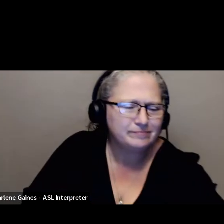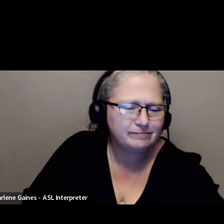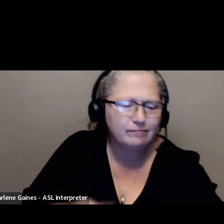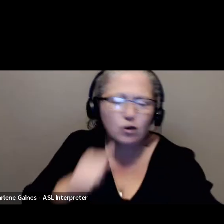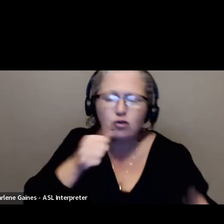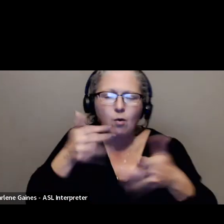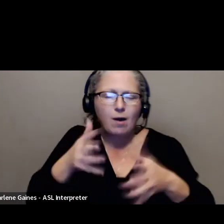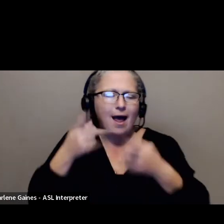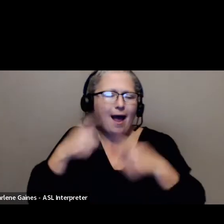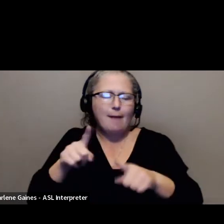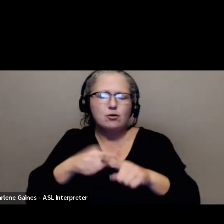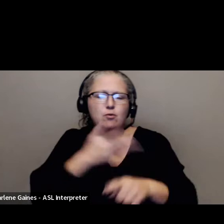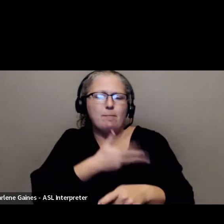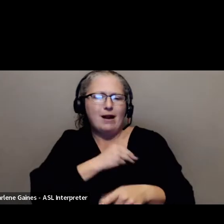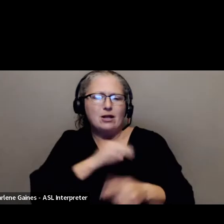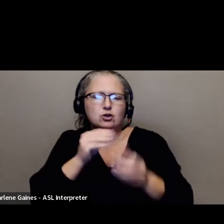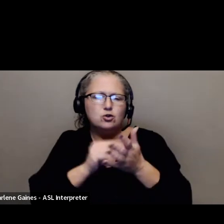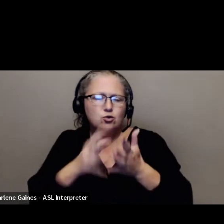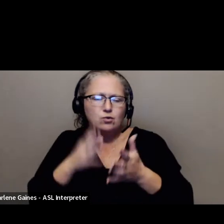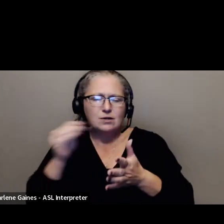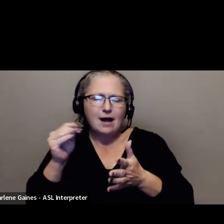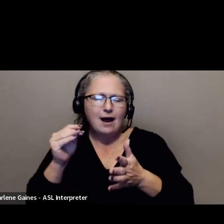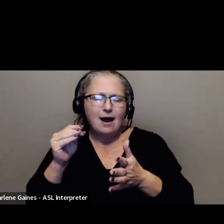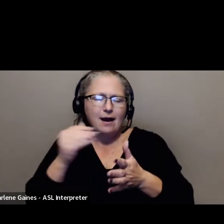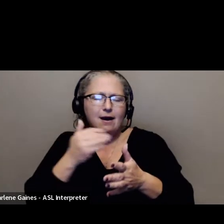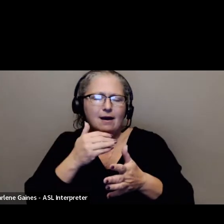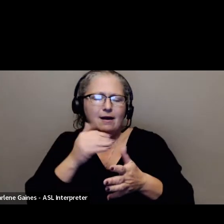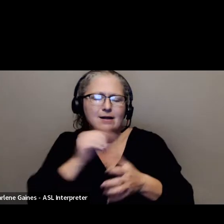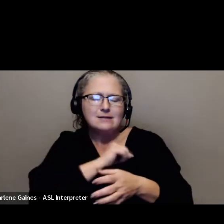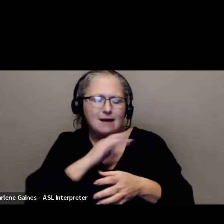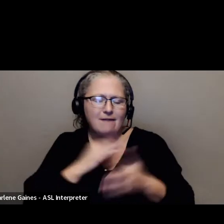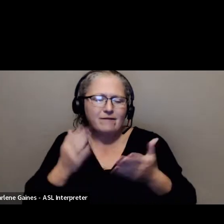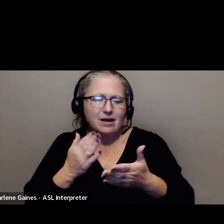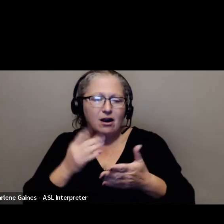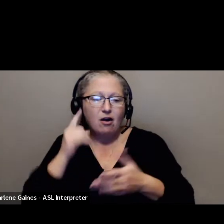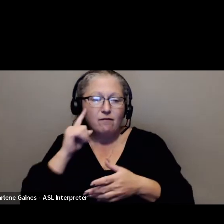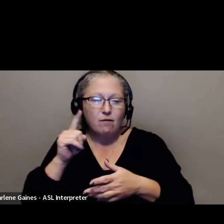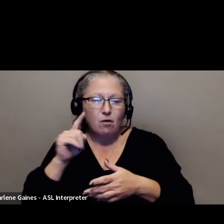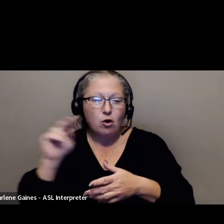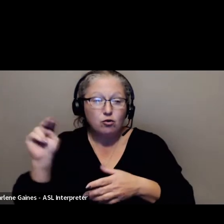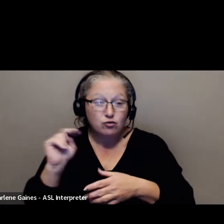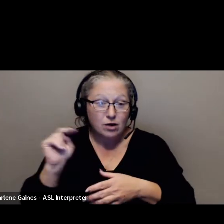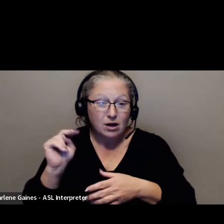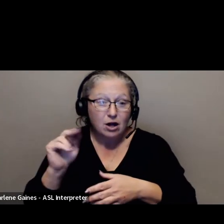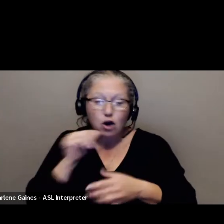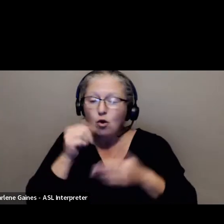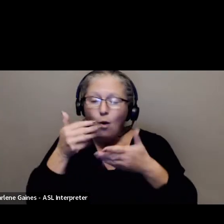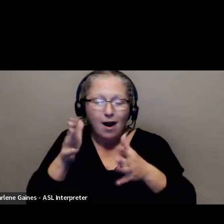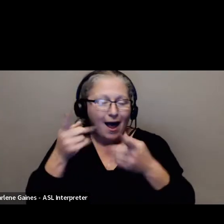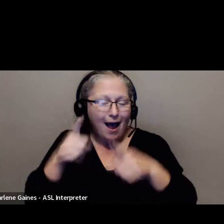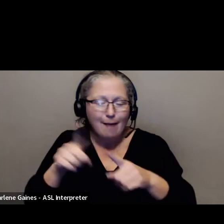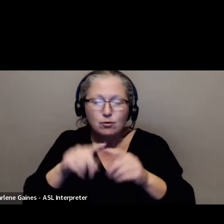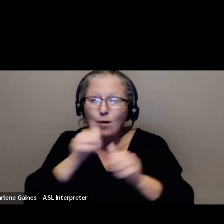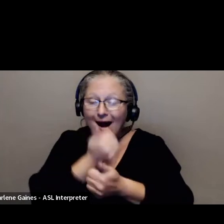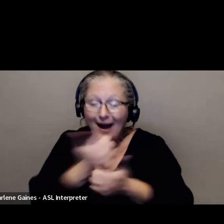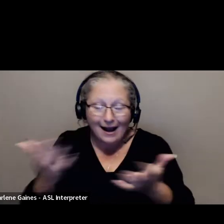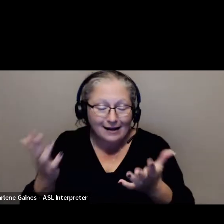happen to Palestinian students and faculty members here. And in the case of neutrality, not let that happen to any student.